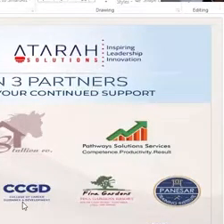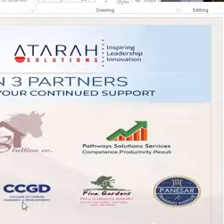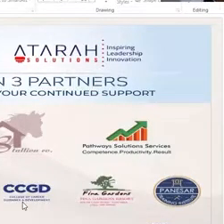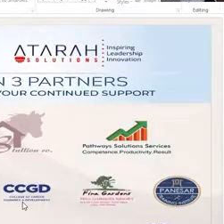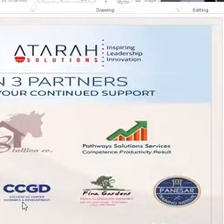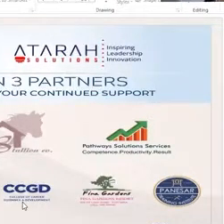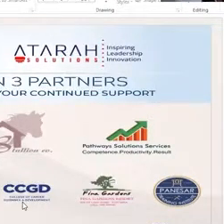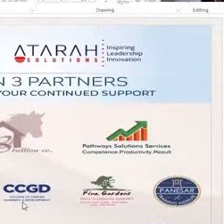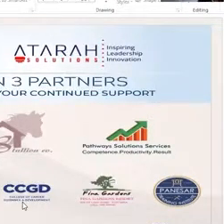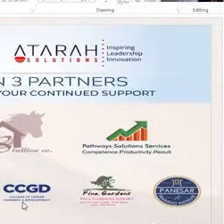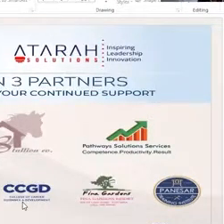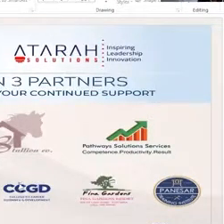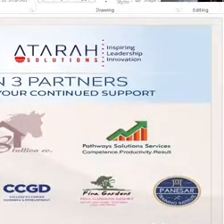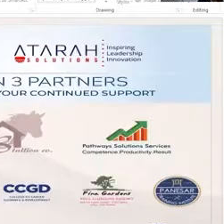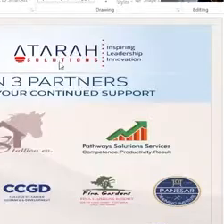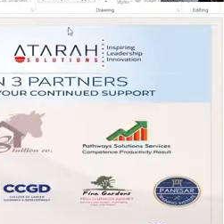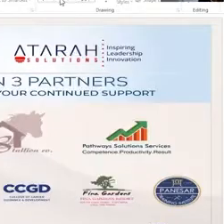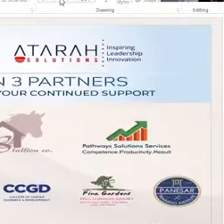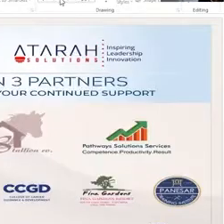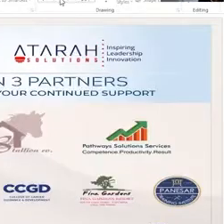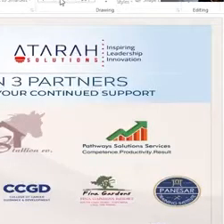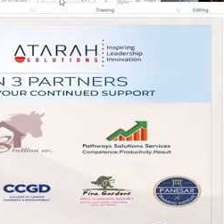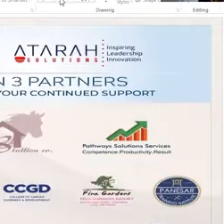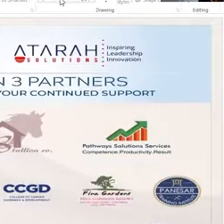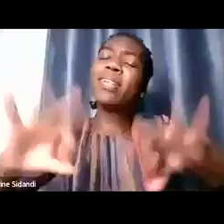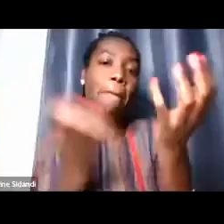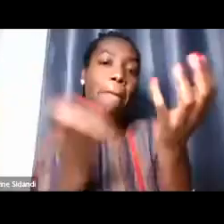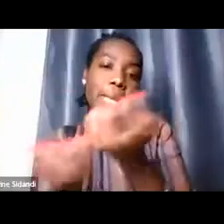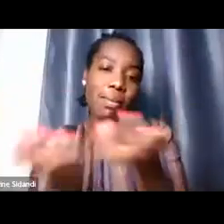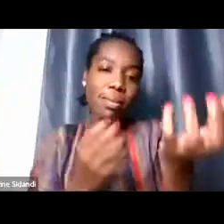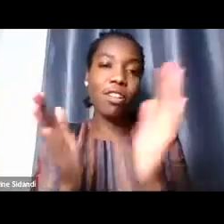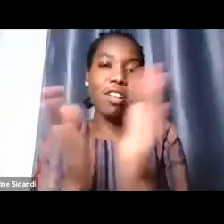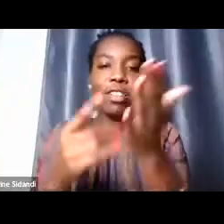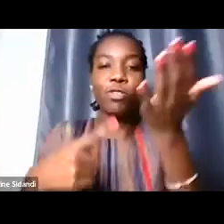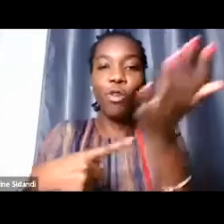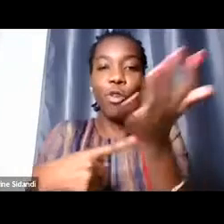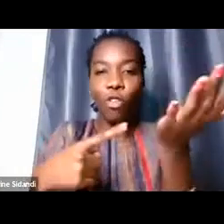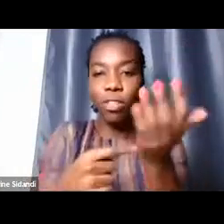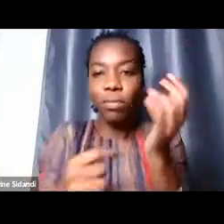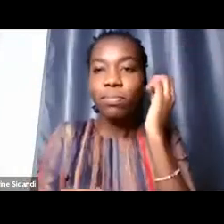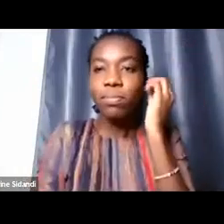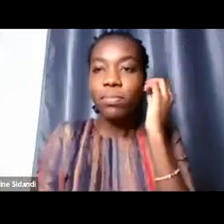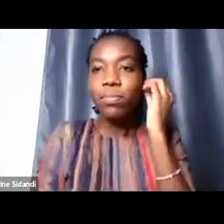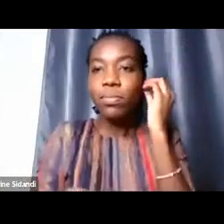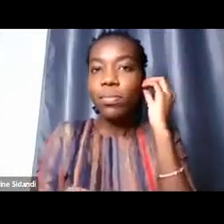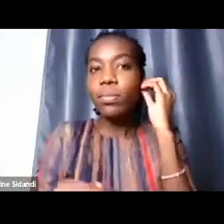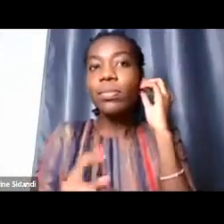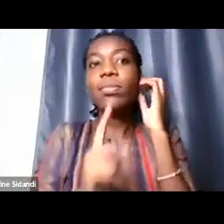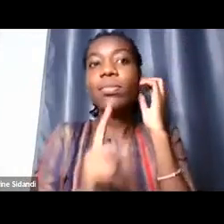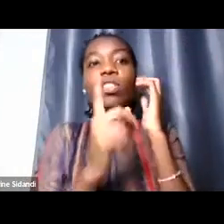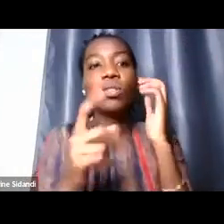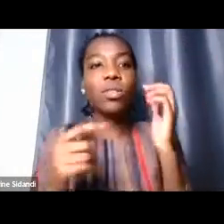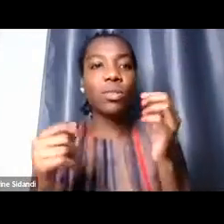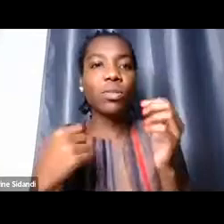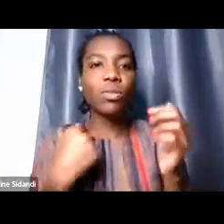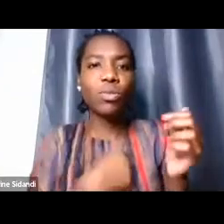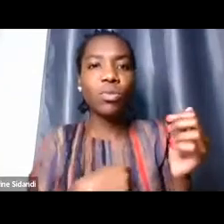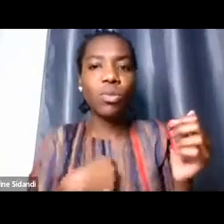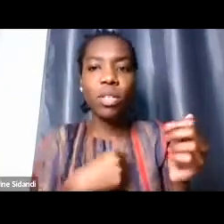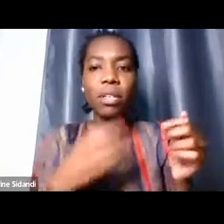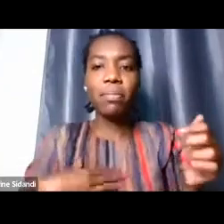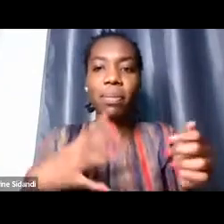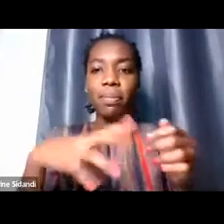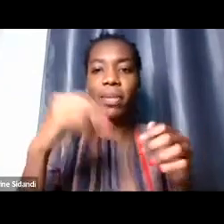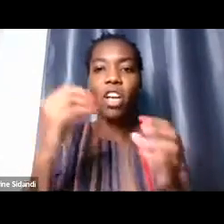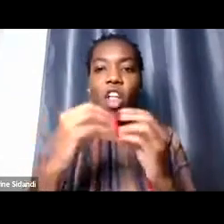in that. And then we have Ames College of Business and Technology. So I apologize that I've taken longer than